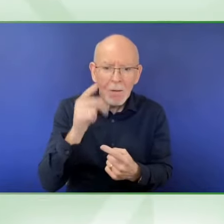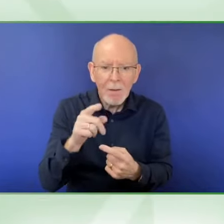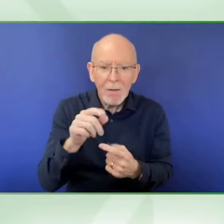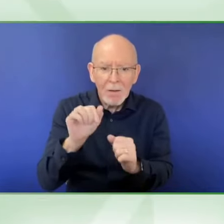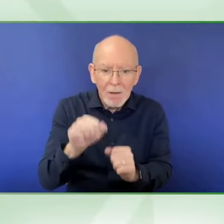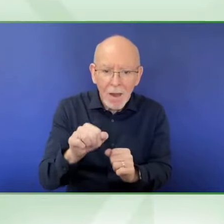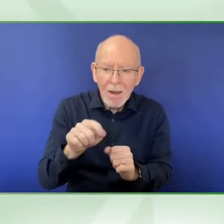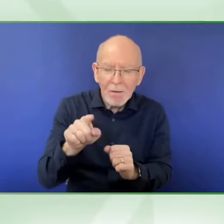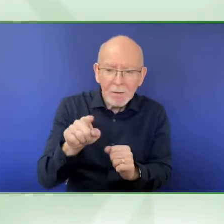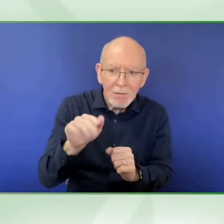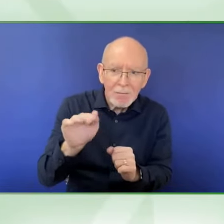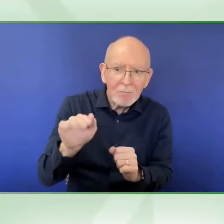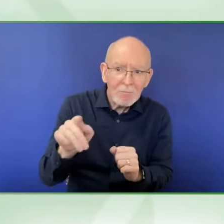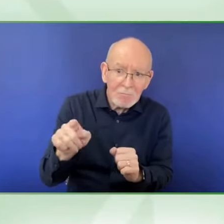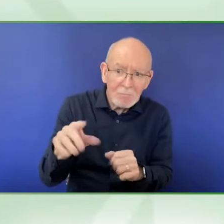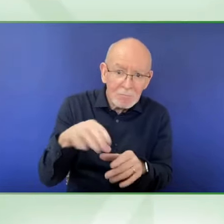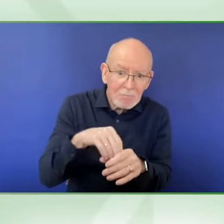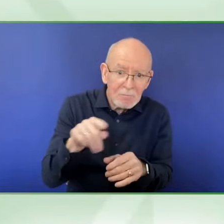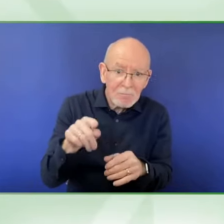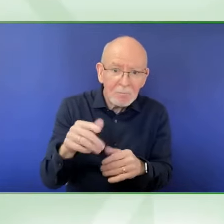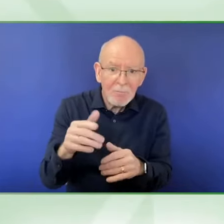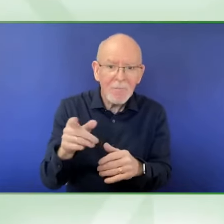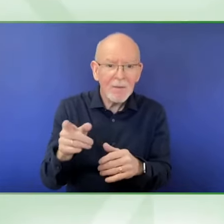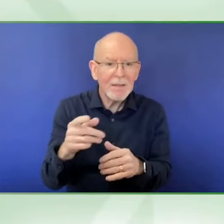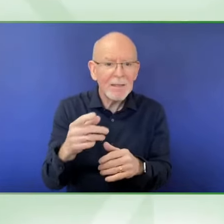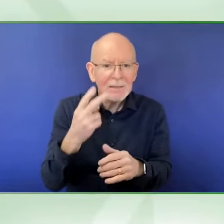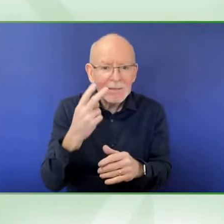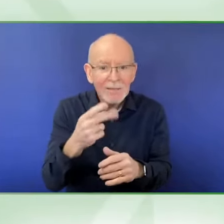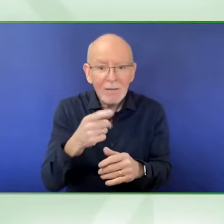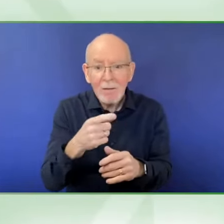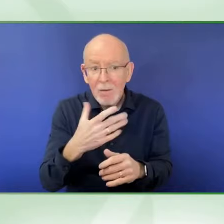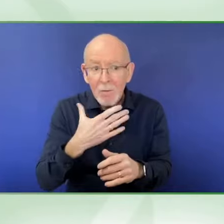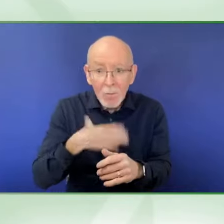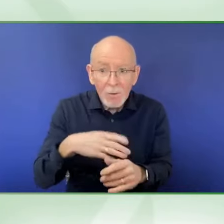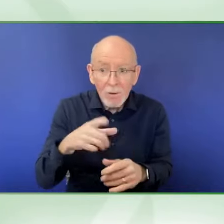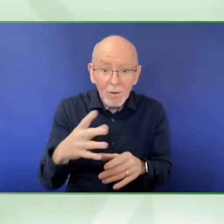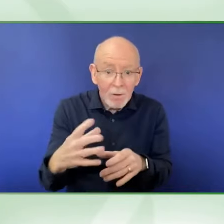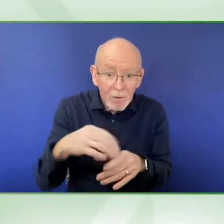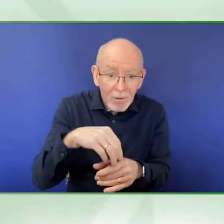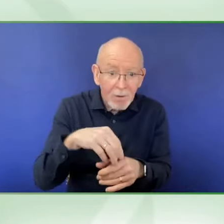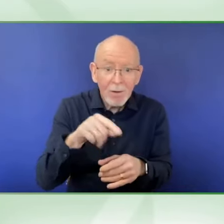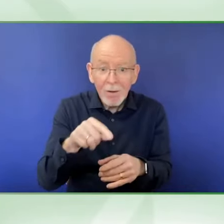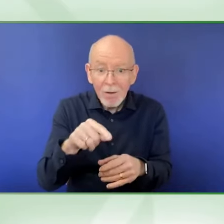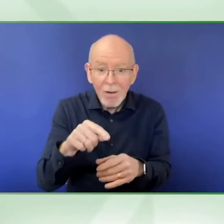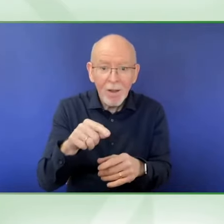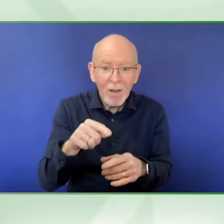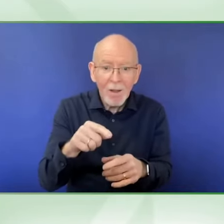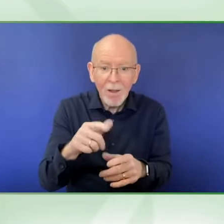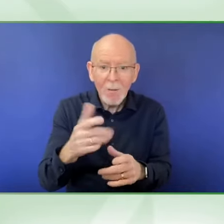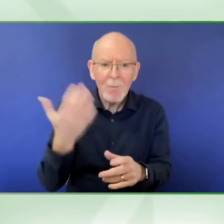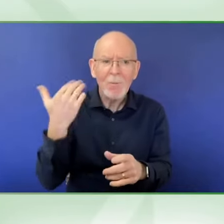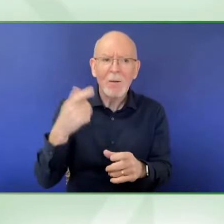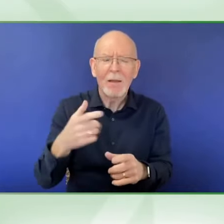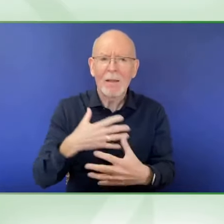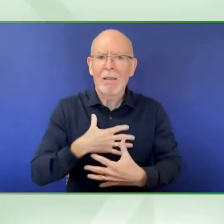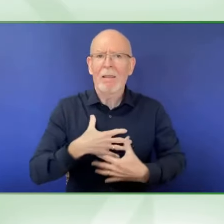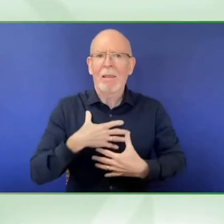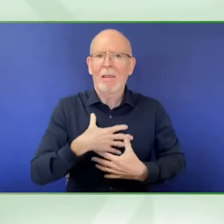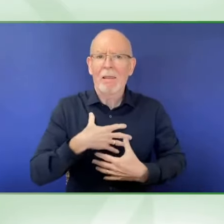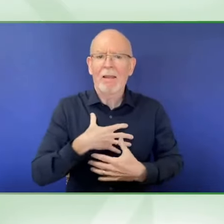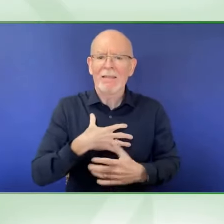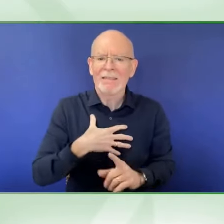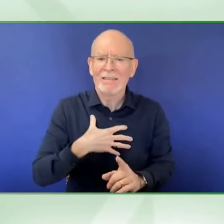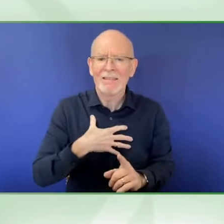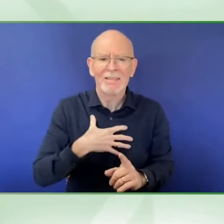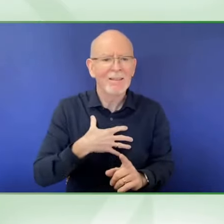a trustful relationship that you have to build with them, with their communities. So that's